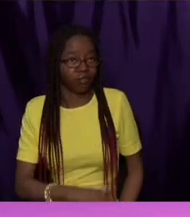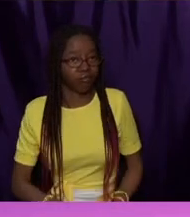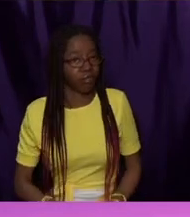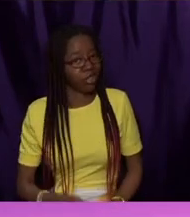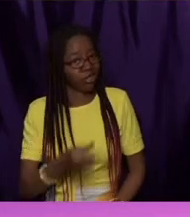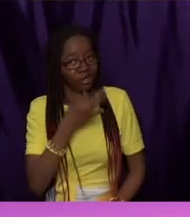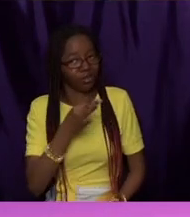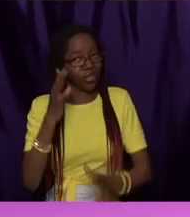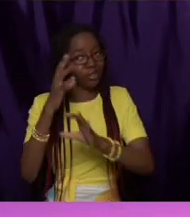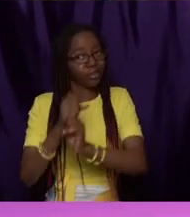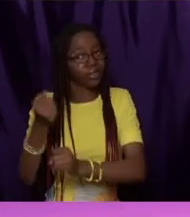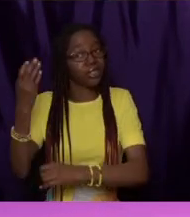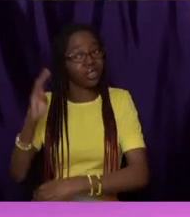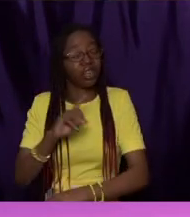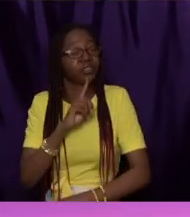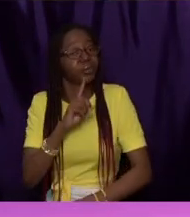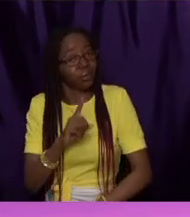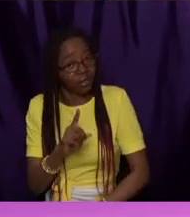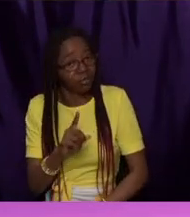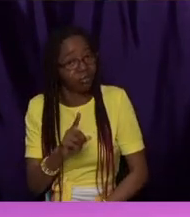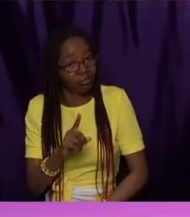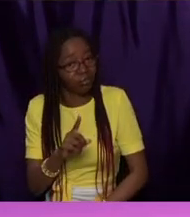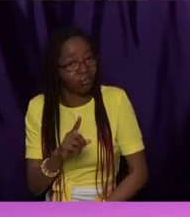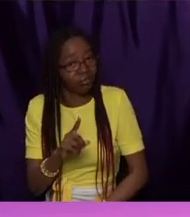Soon as you trust God for real